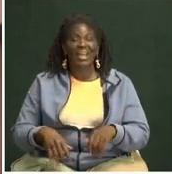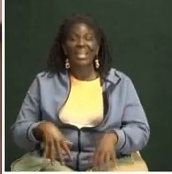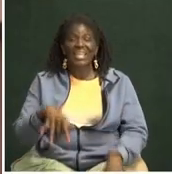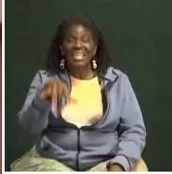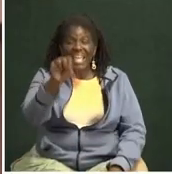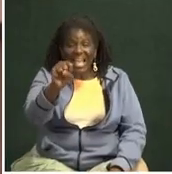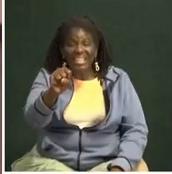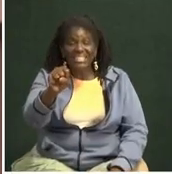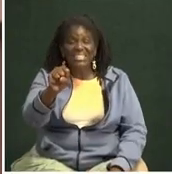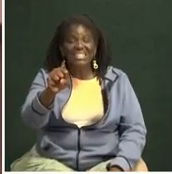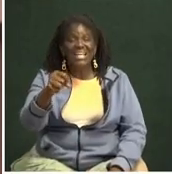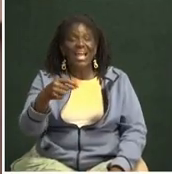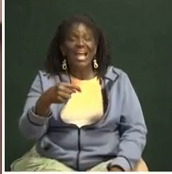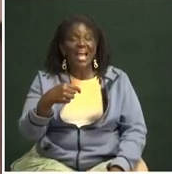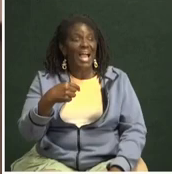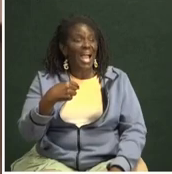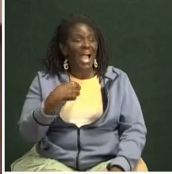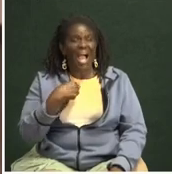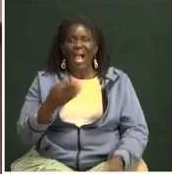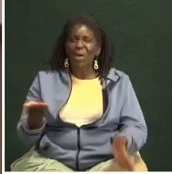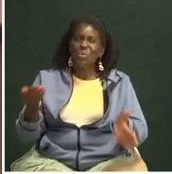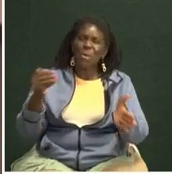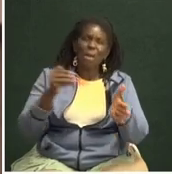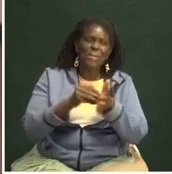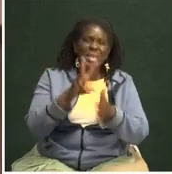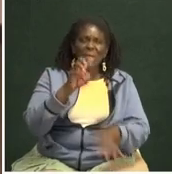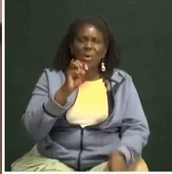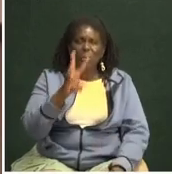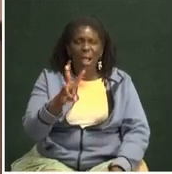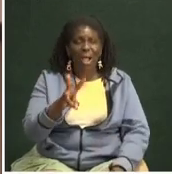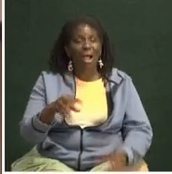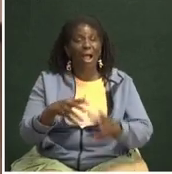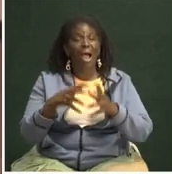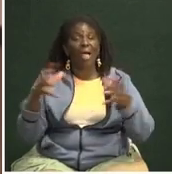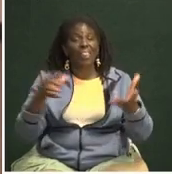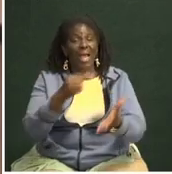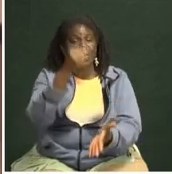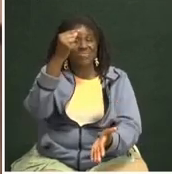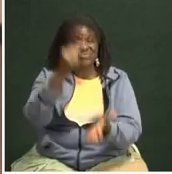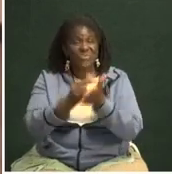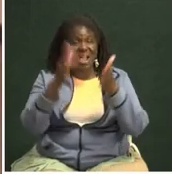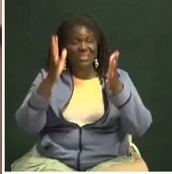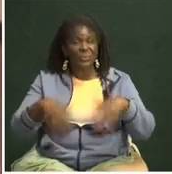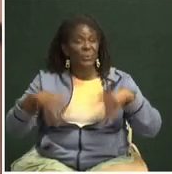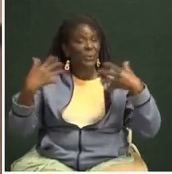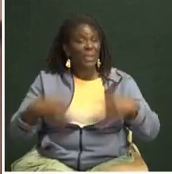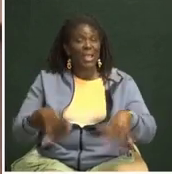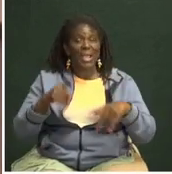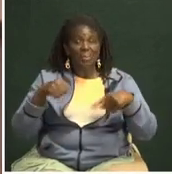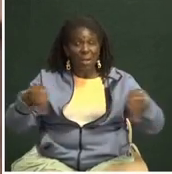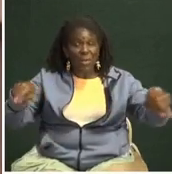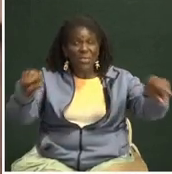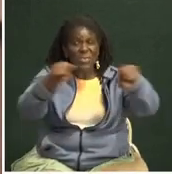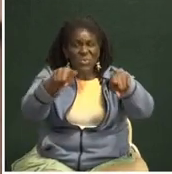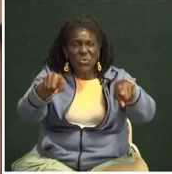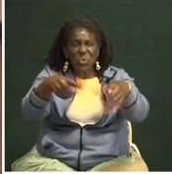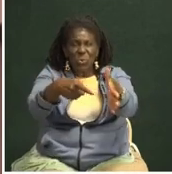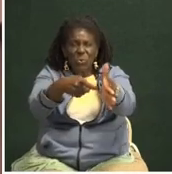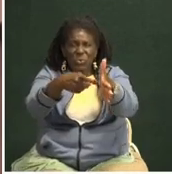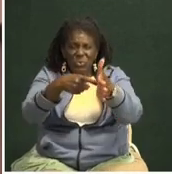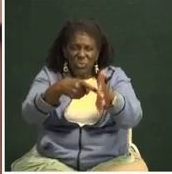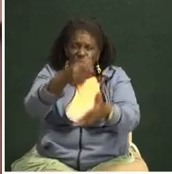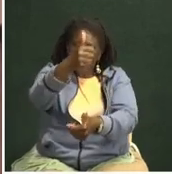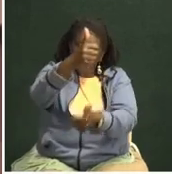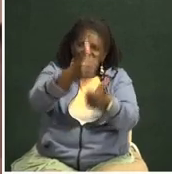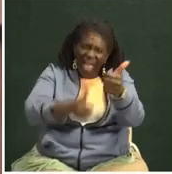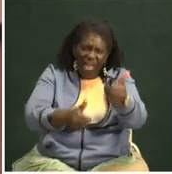Yes, I'm repeating what that man just said. Wow, that was a lot of graduates. But you deserved every